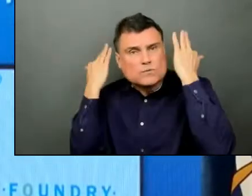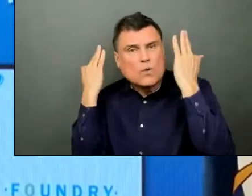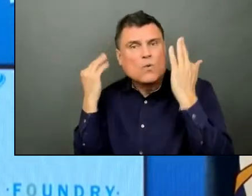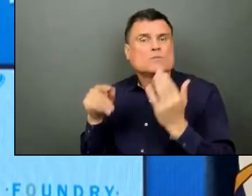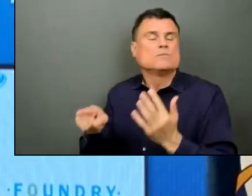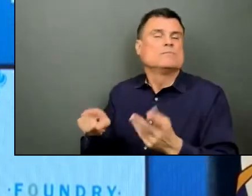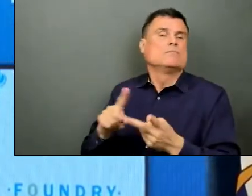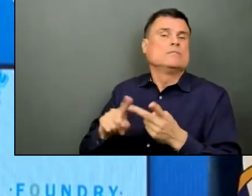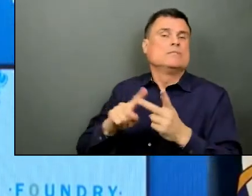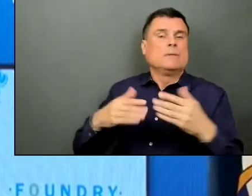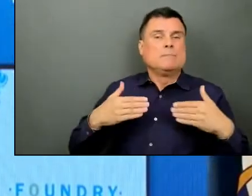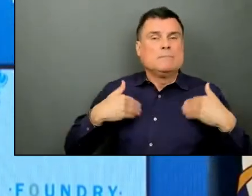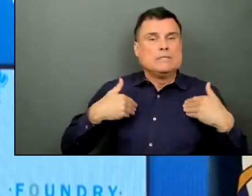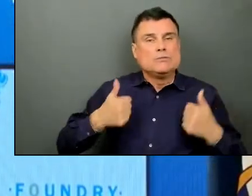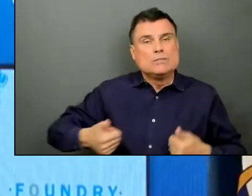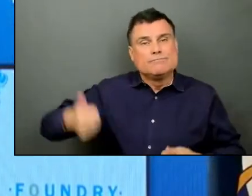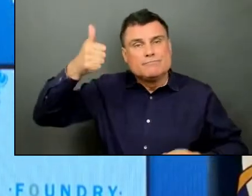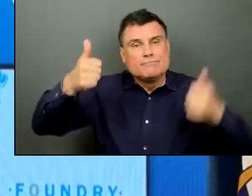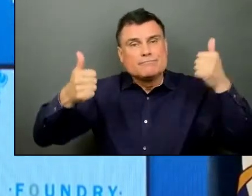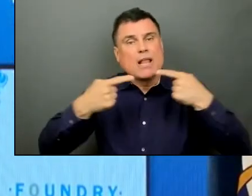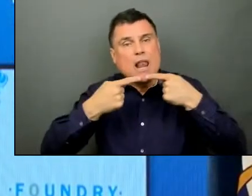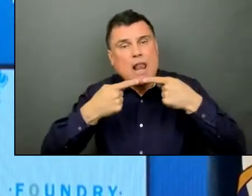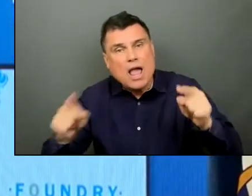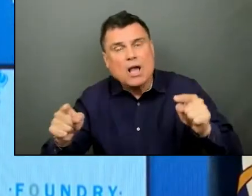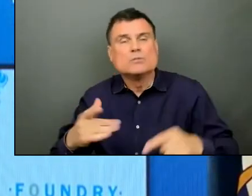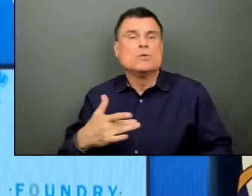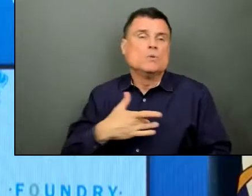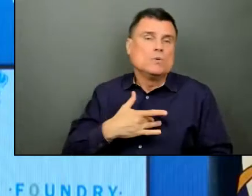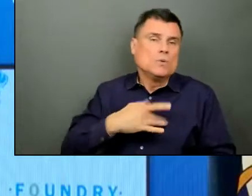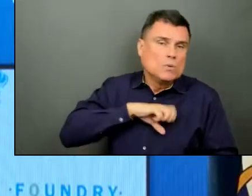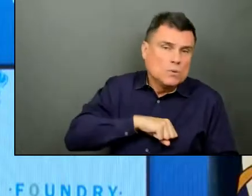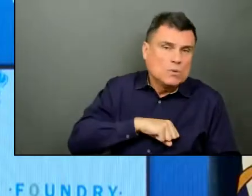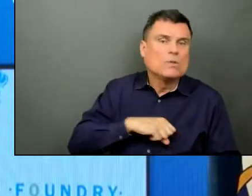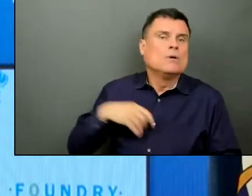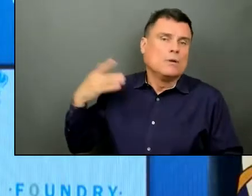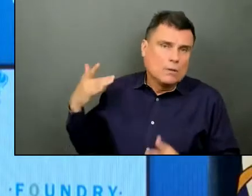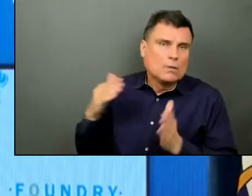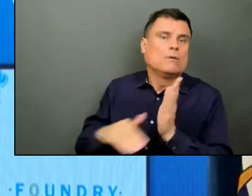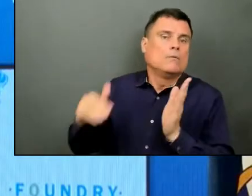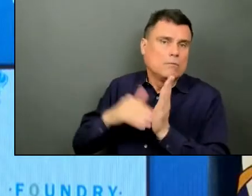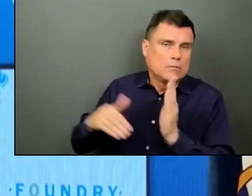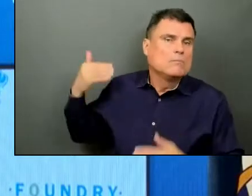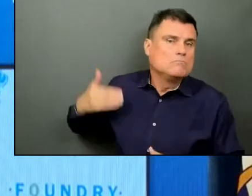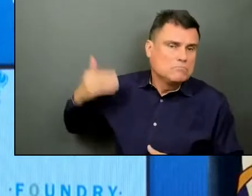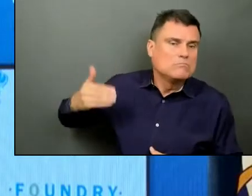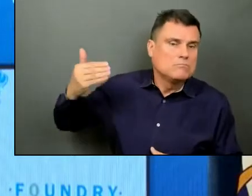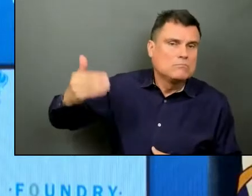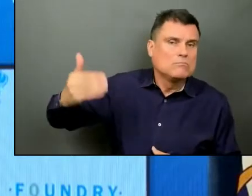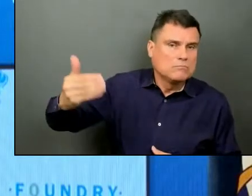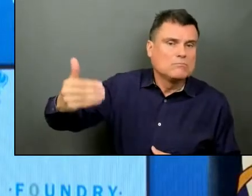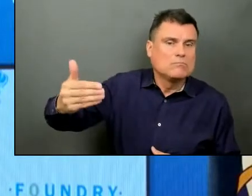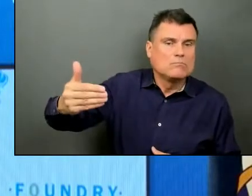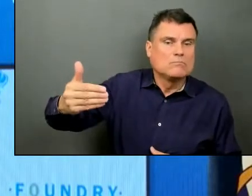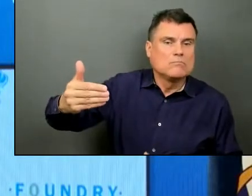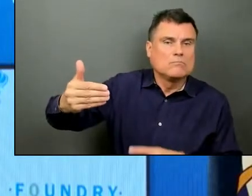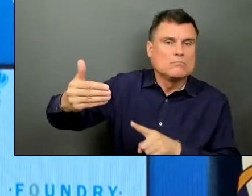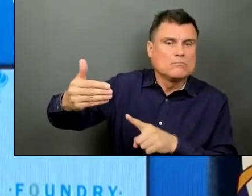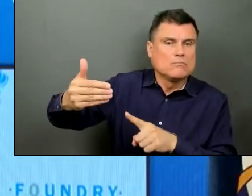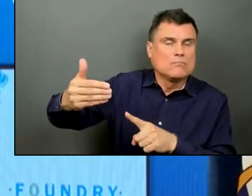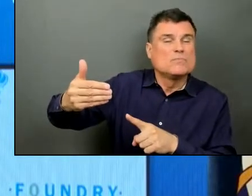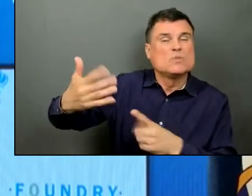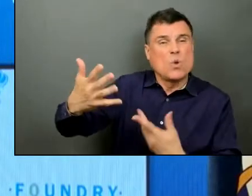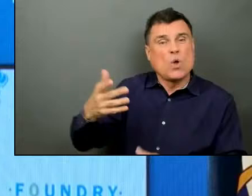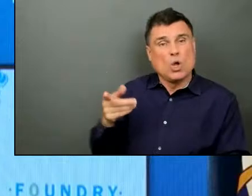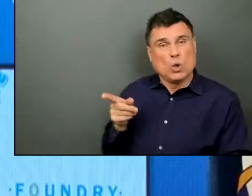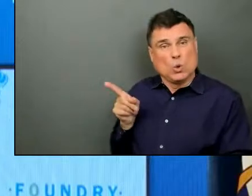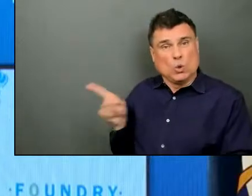wondering, you brought up Ali Thomas's case. Is there a particular lesson that you feel like you've learned from that case that you want to put into